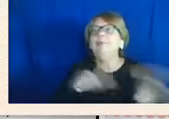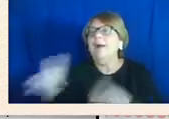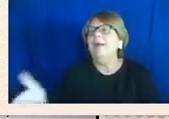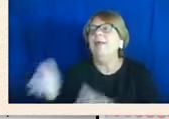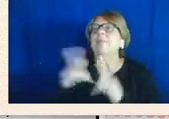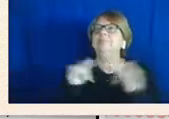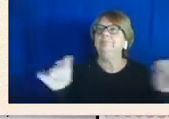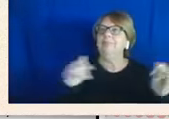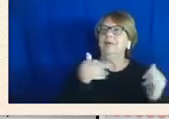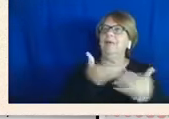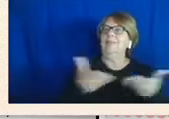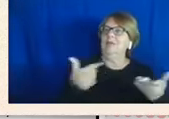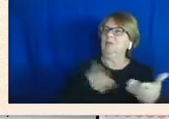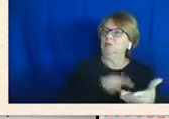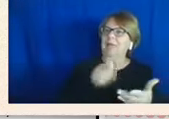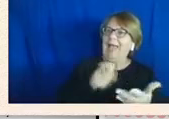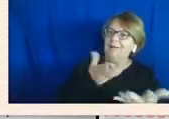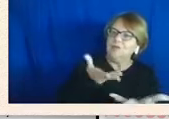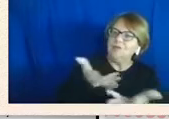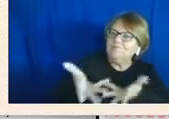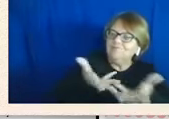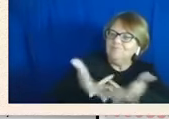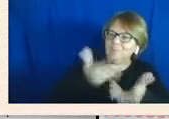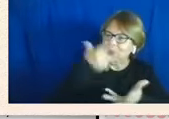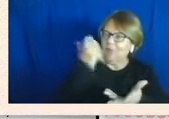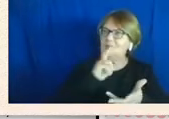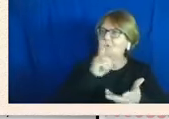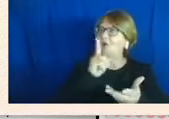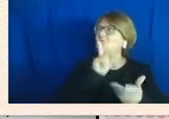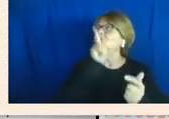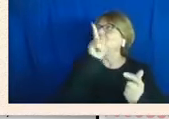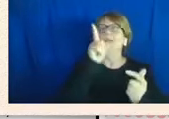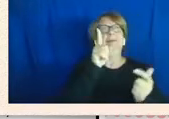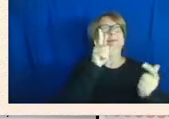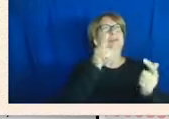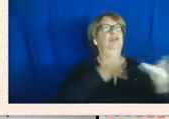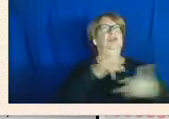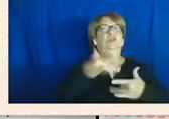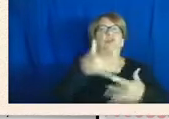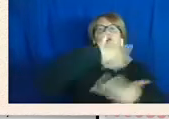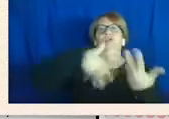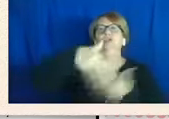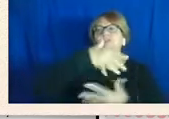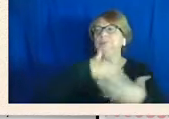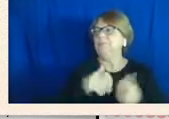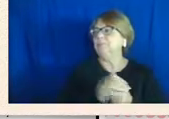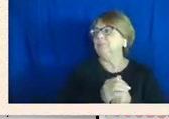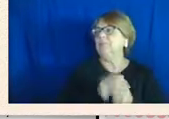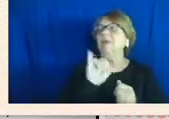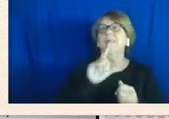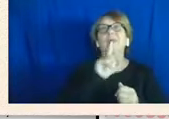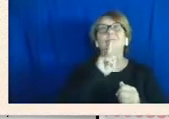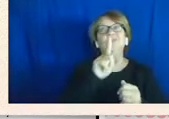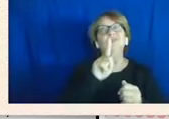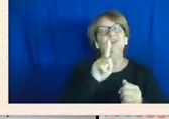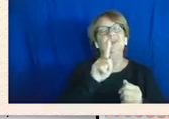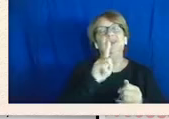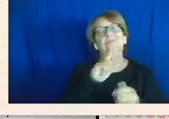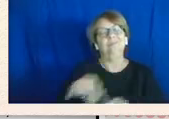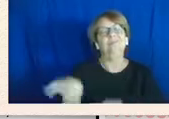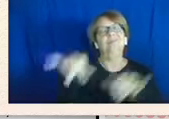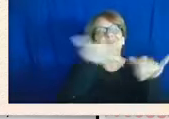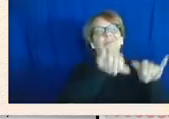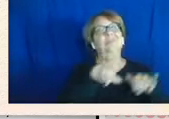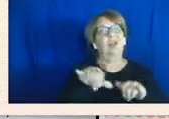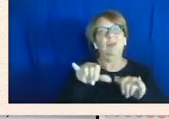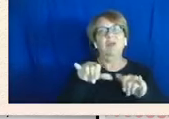realistic concerns around us. And I do want to acknowledge that fear is just extraordinarily common during childhood and adolescence.